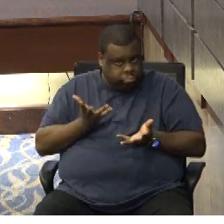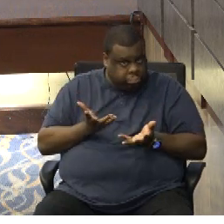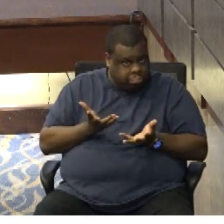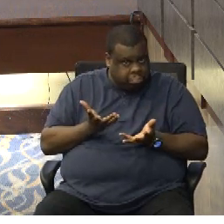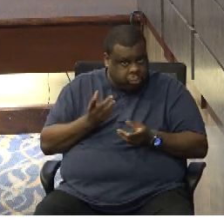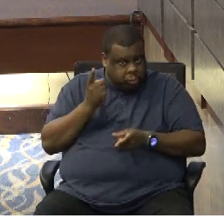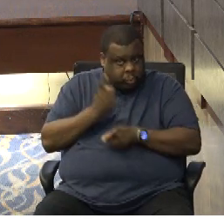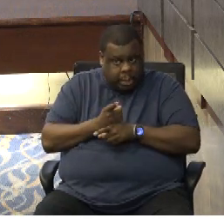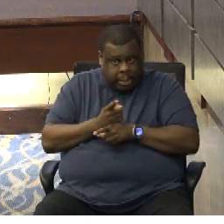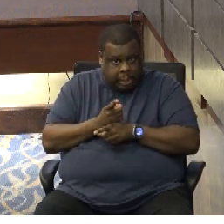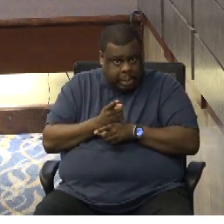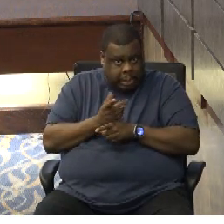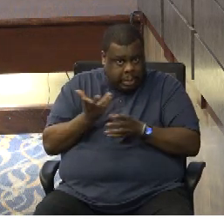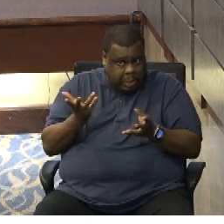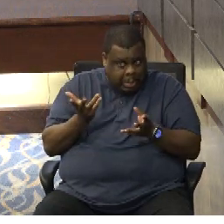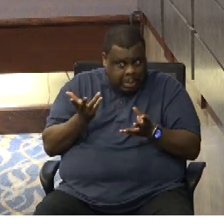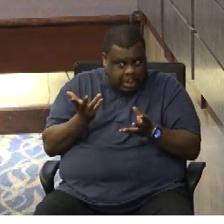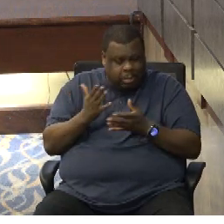unspent?